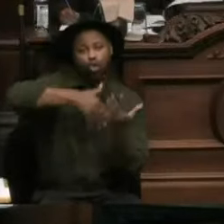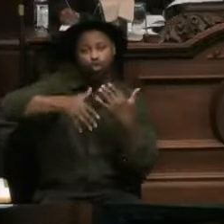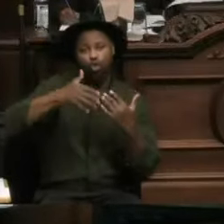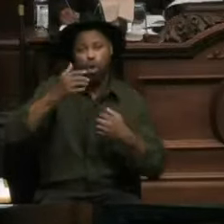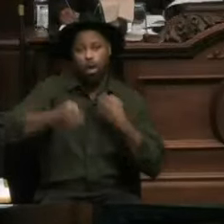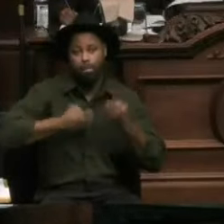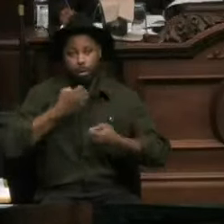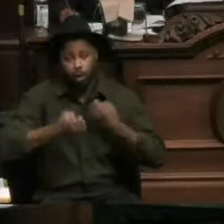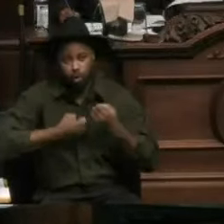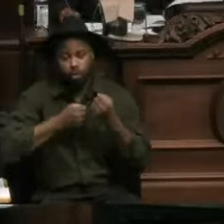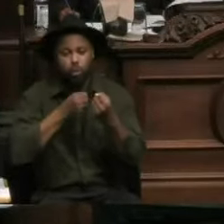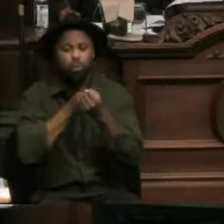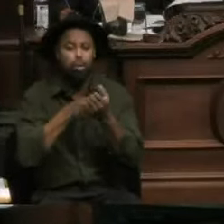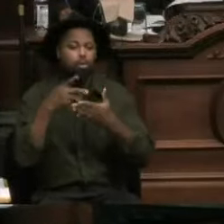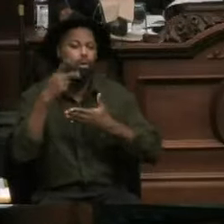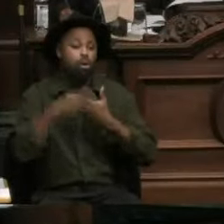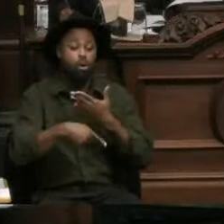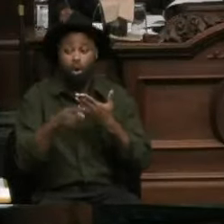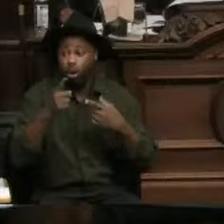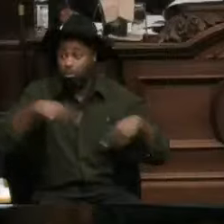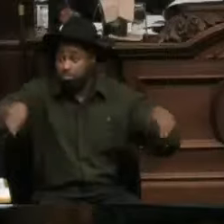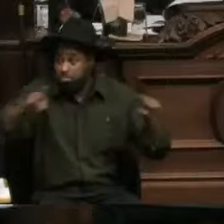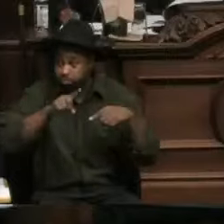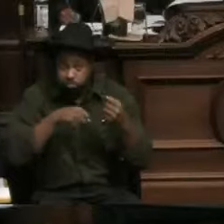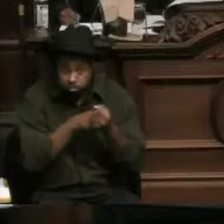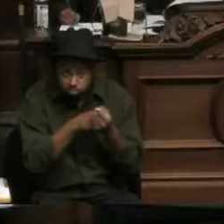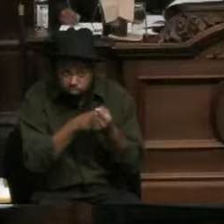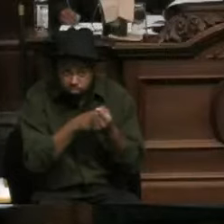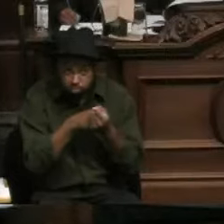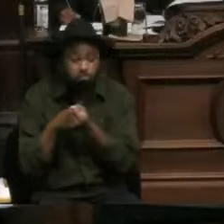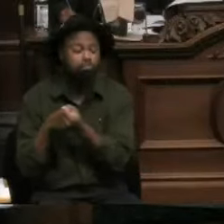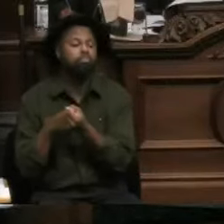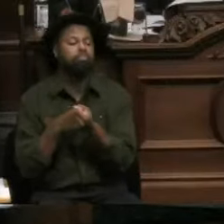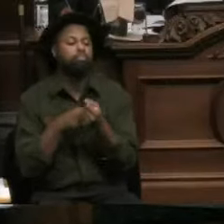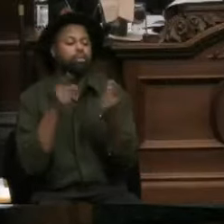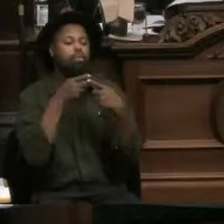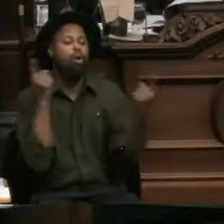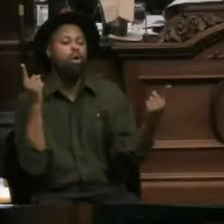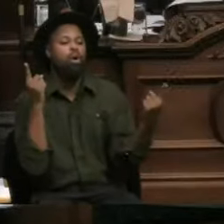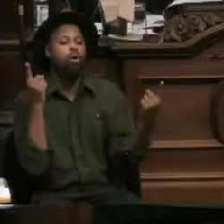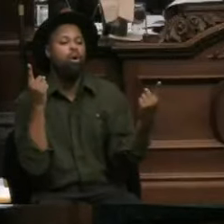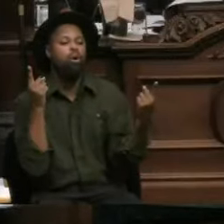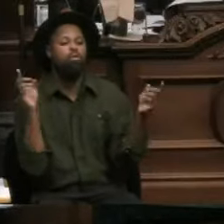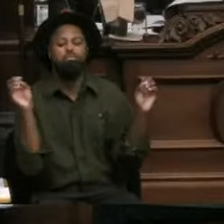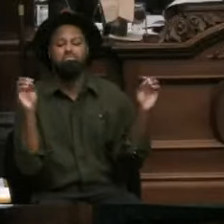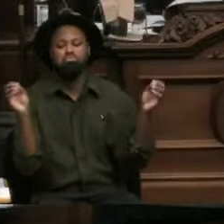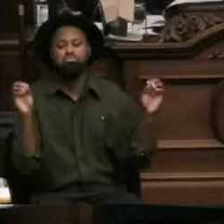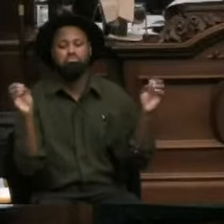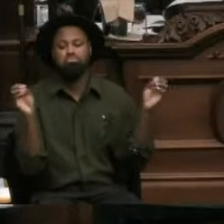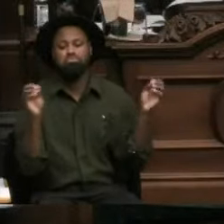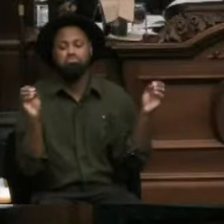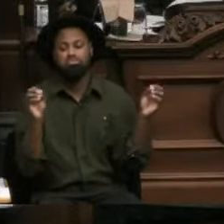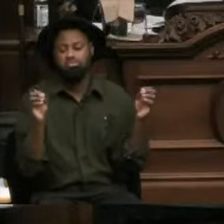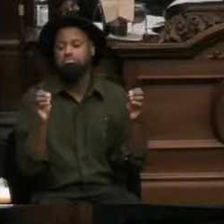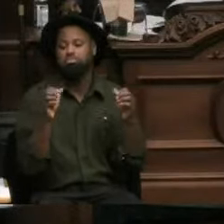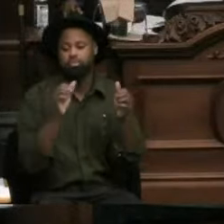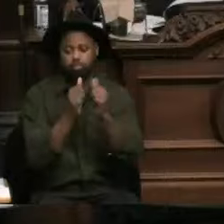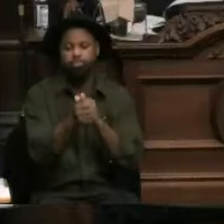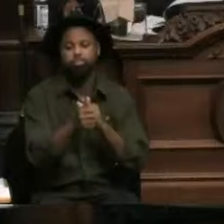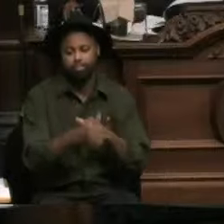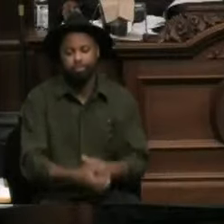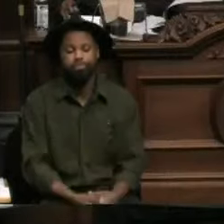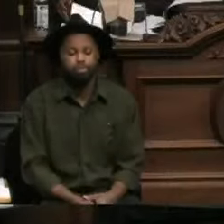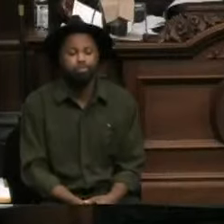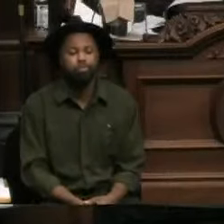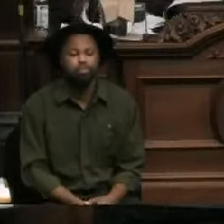social-emotional support programs. All in favor, please say aye. Aye. Any opposed? Motion carries.